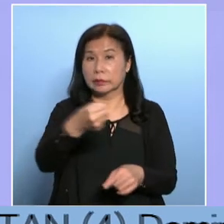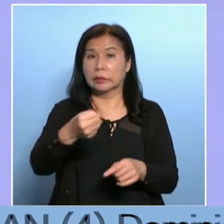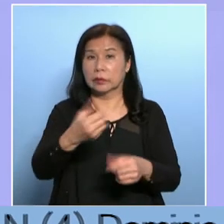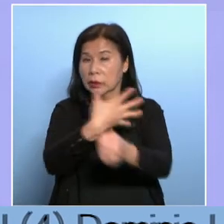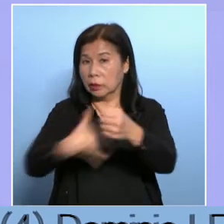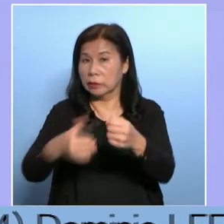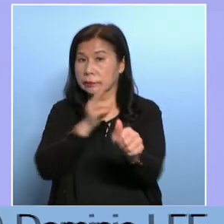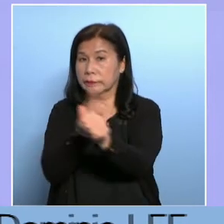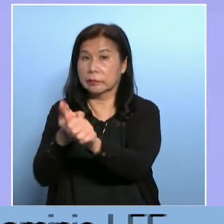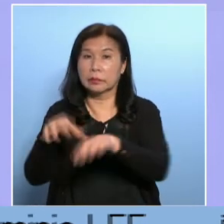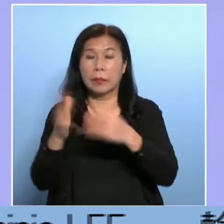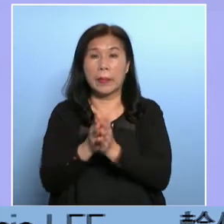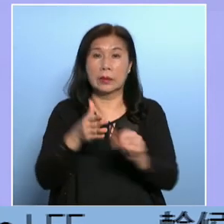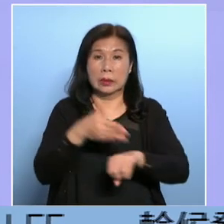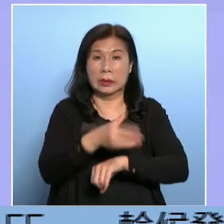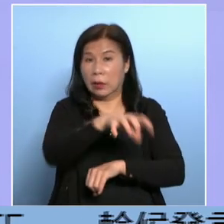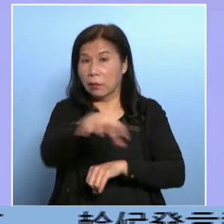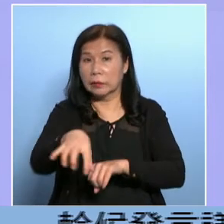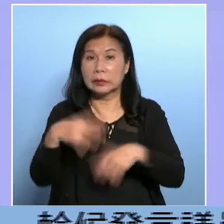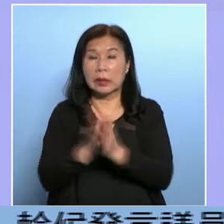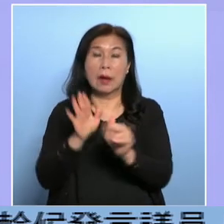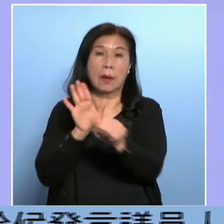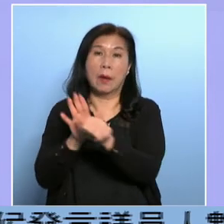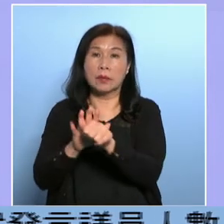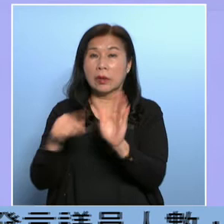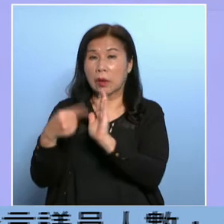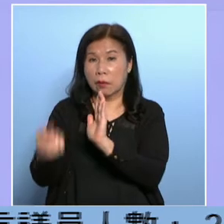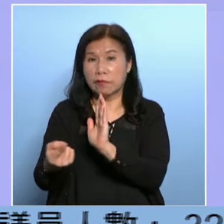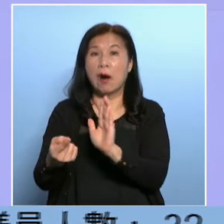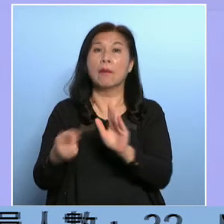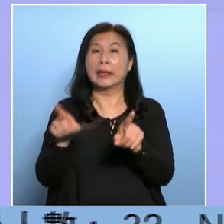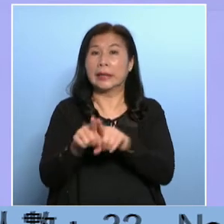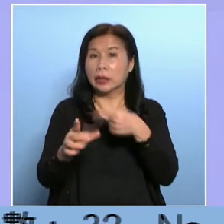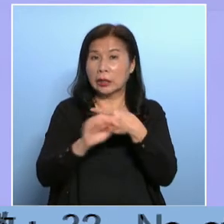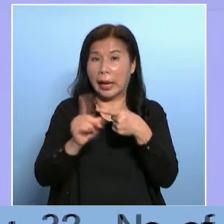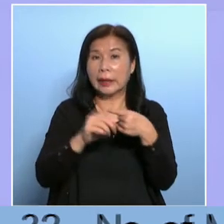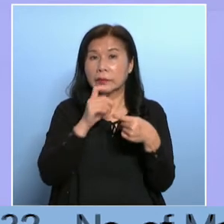can coordinate the recruitment. Well, helping